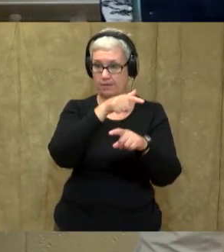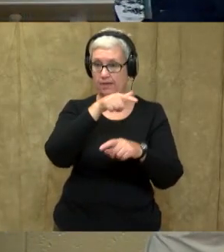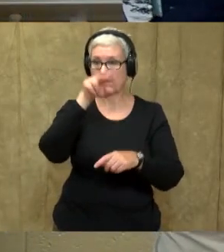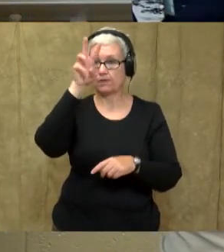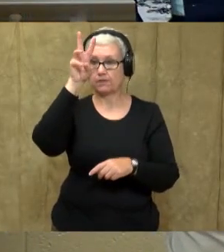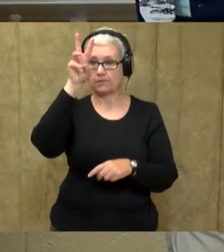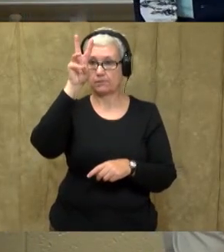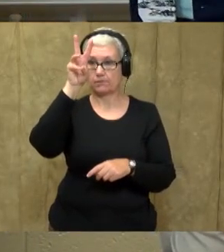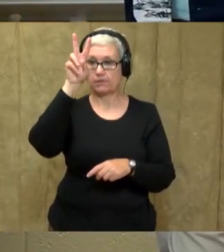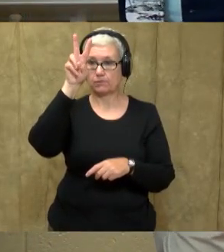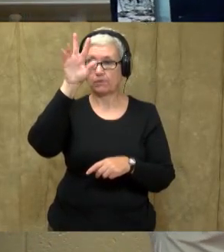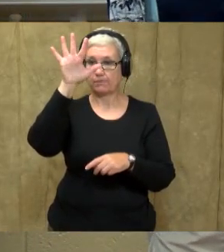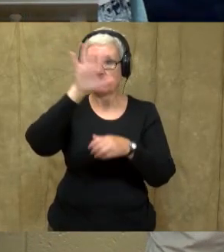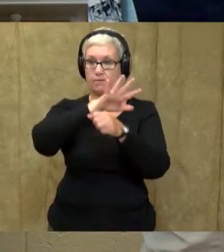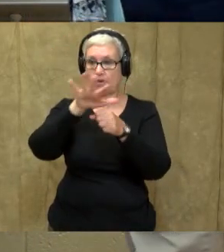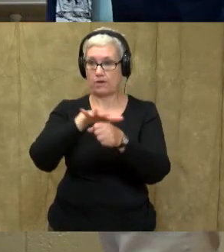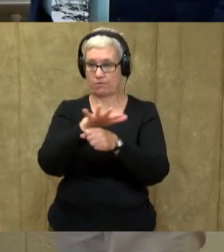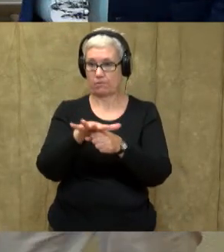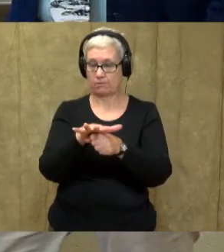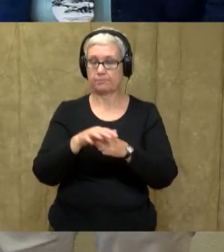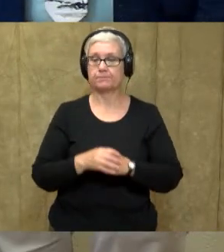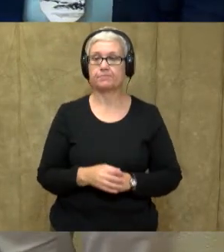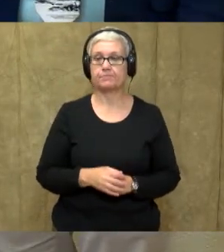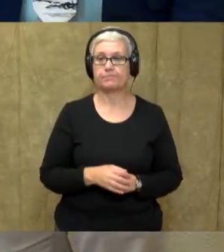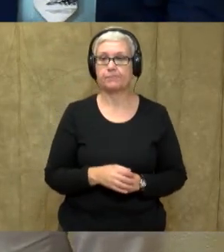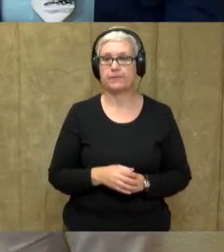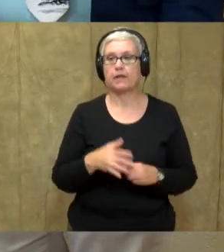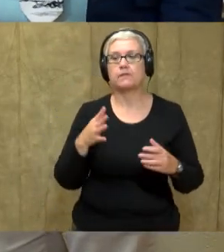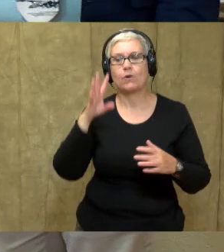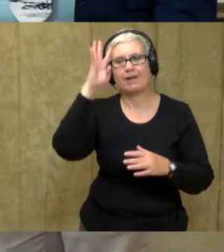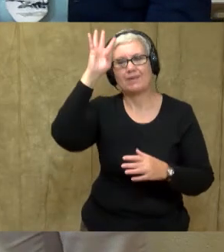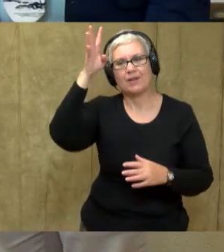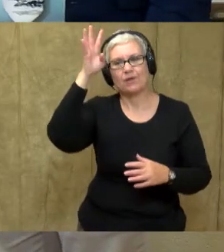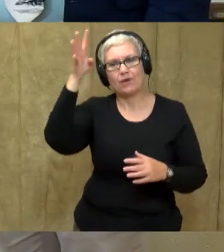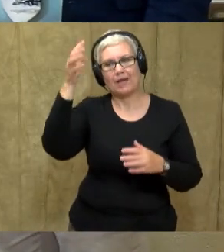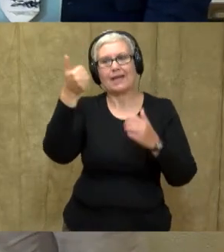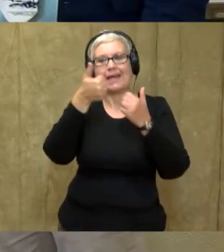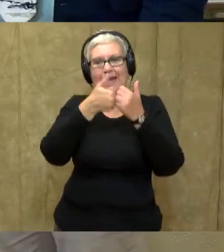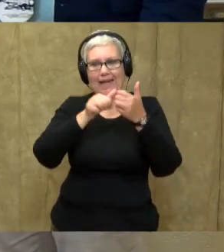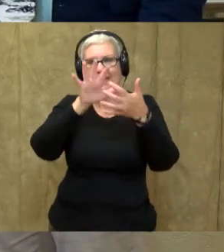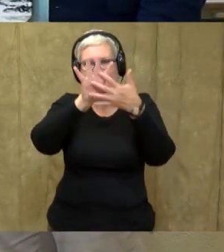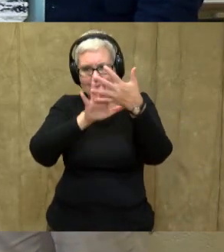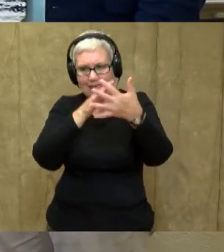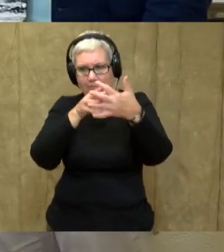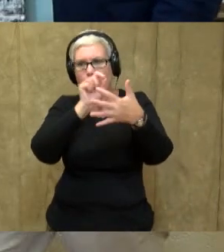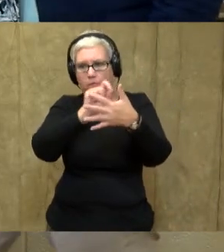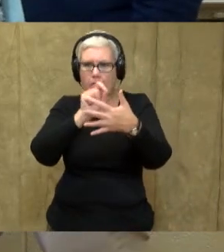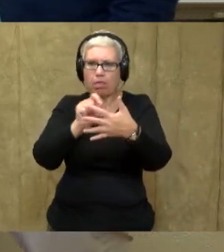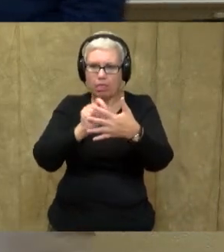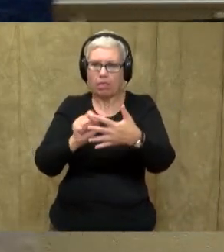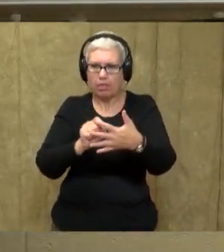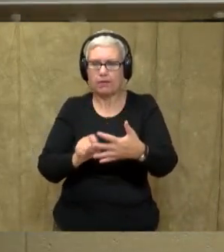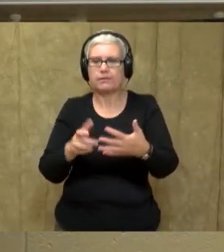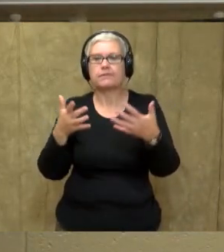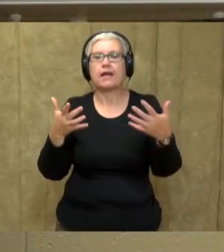is 625. So instead of having to create every single combination and listing it out in a table, I can define these